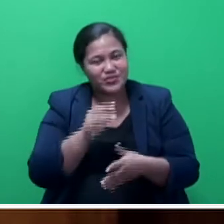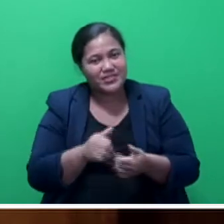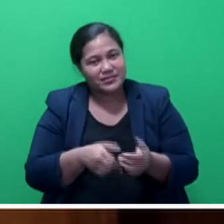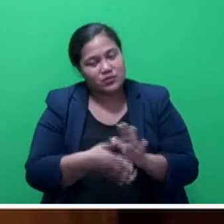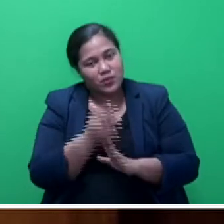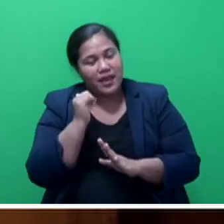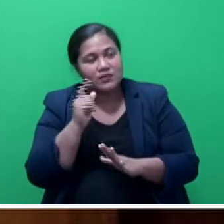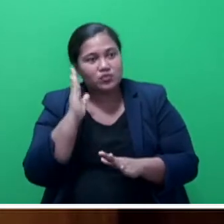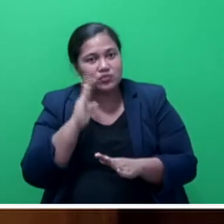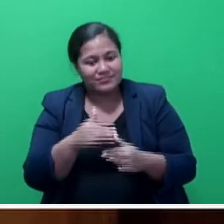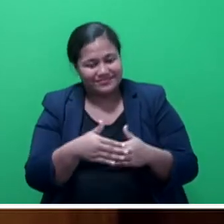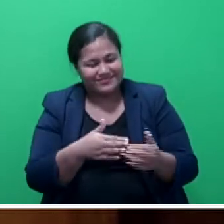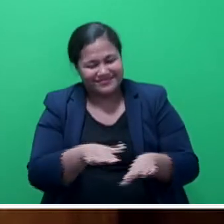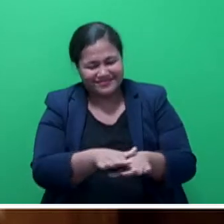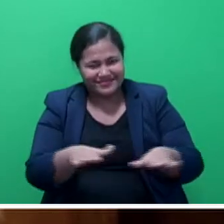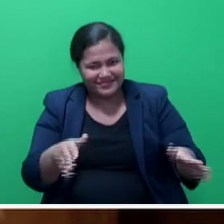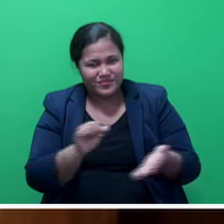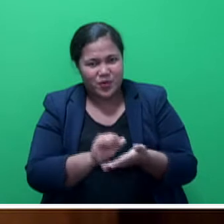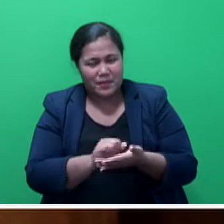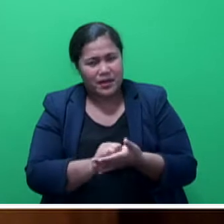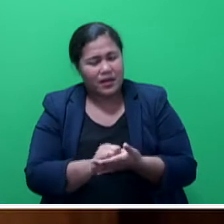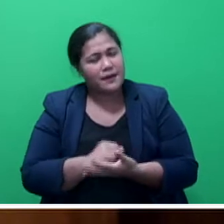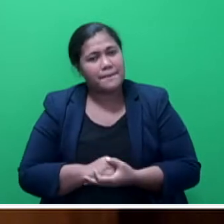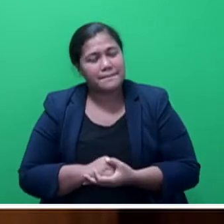house 2 streams of